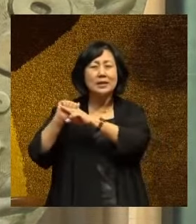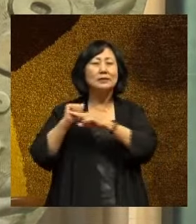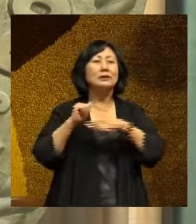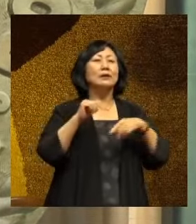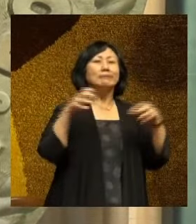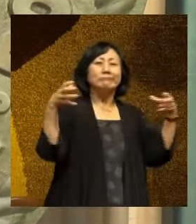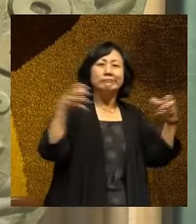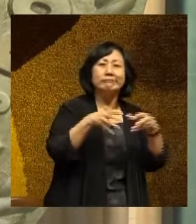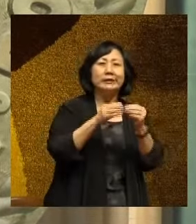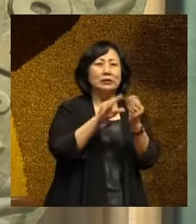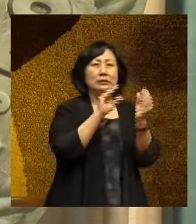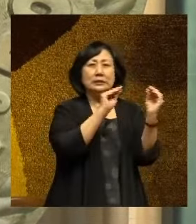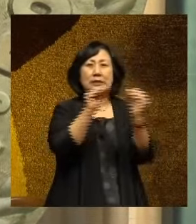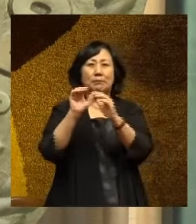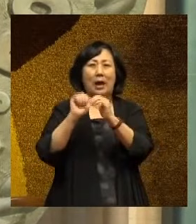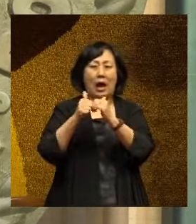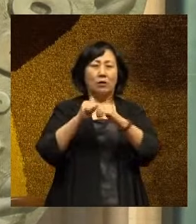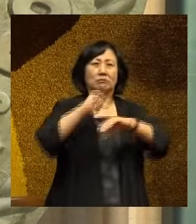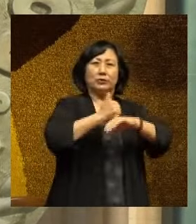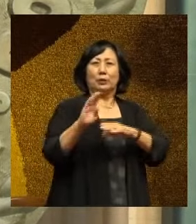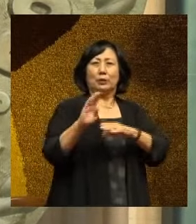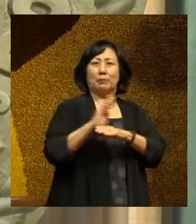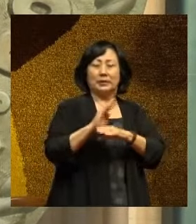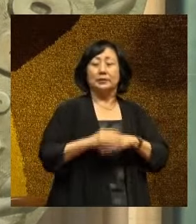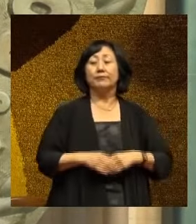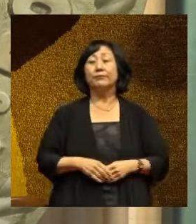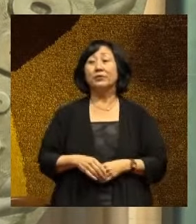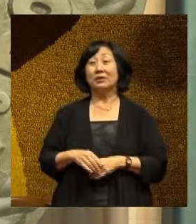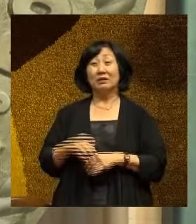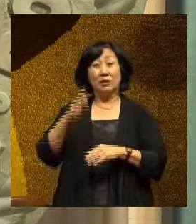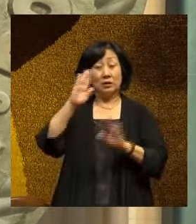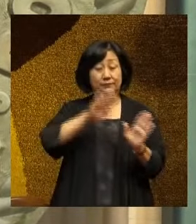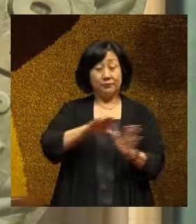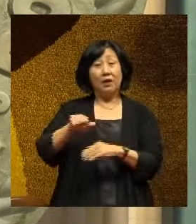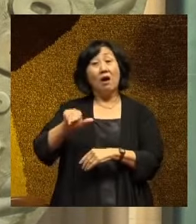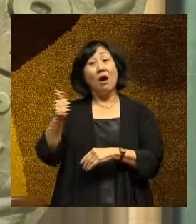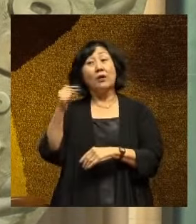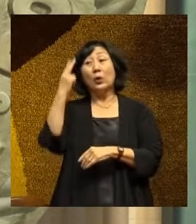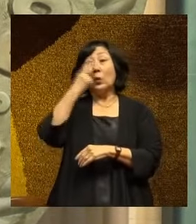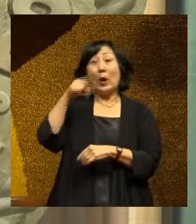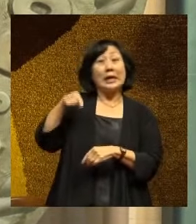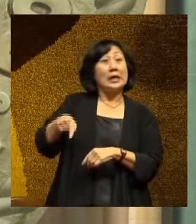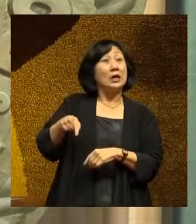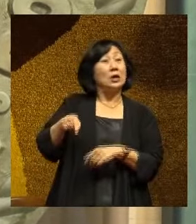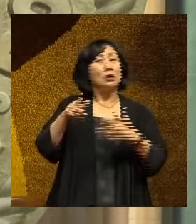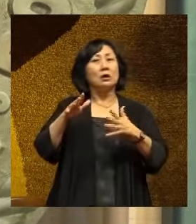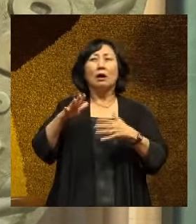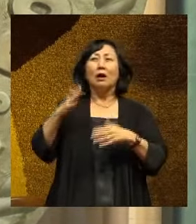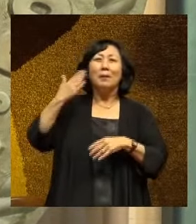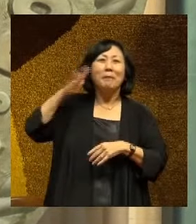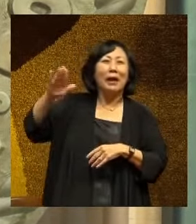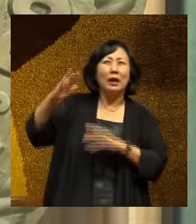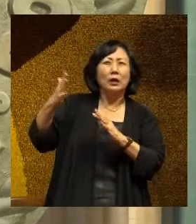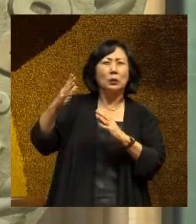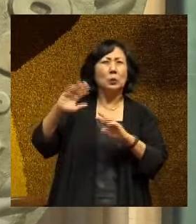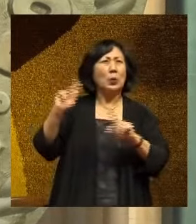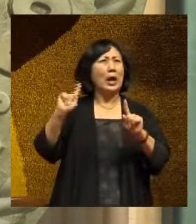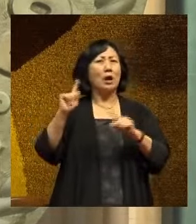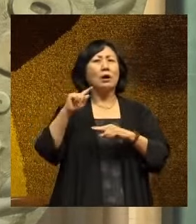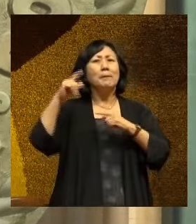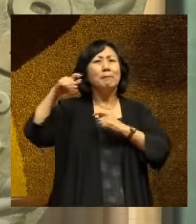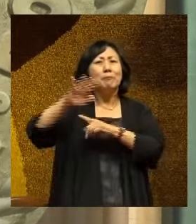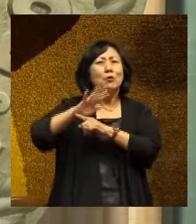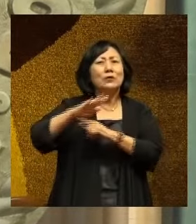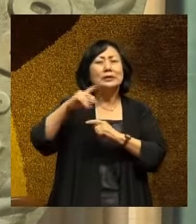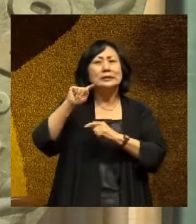Hawaii also became one of the safest locations to film during the pandemic, as our film office worked with